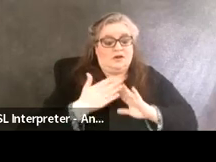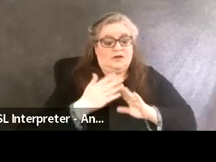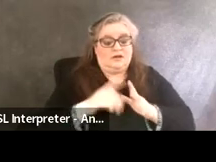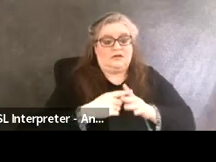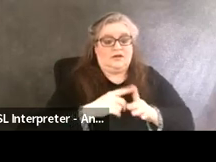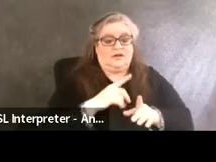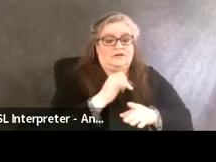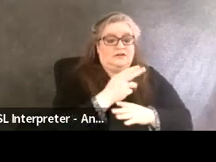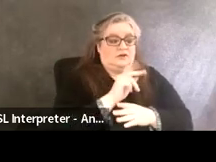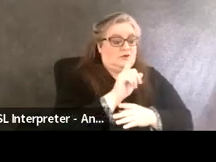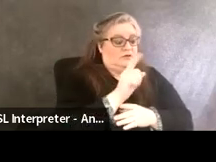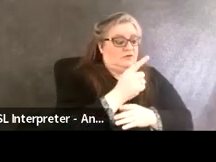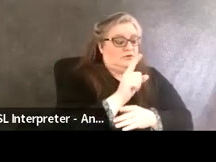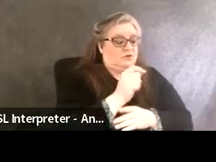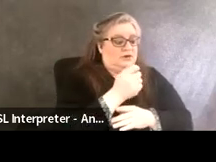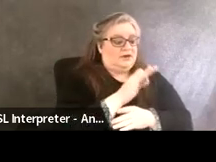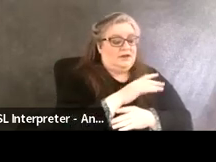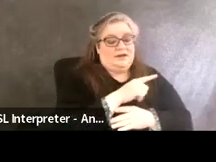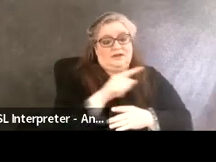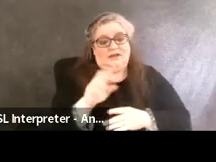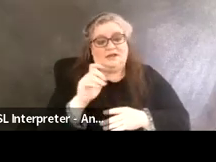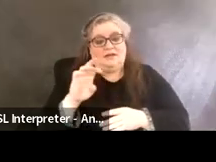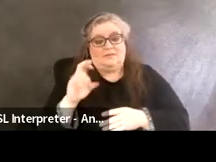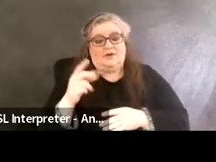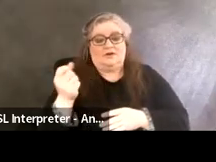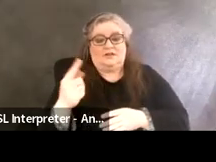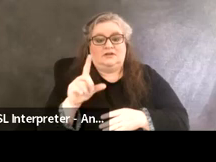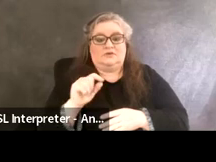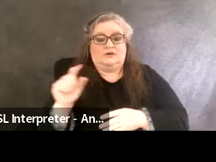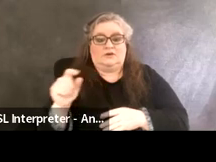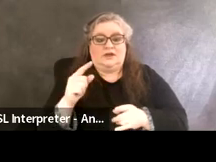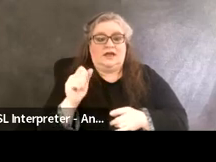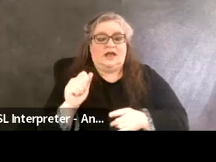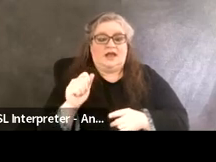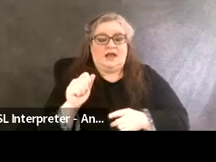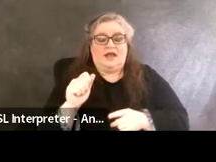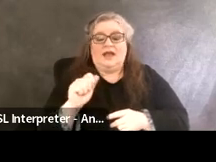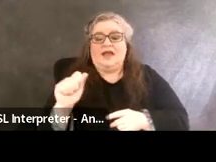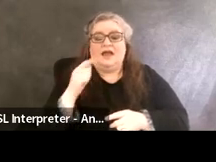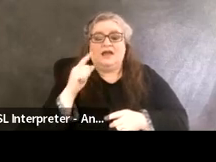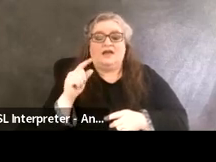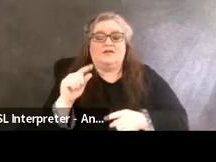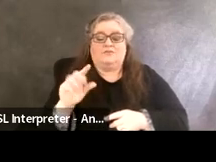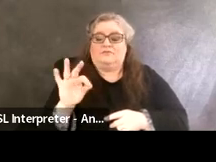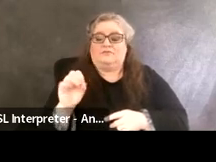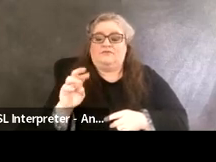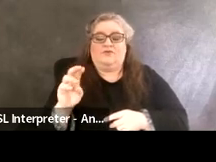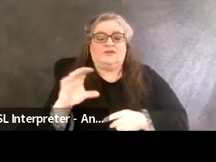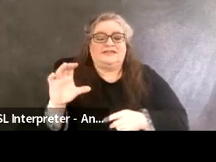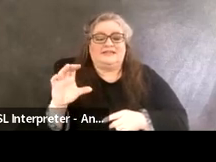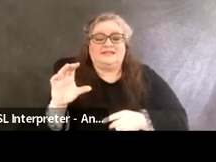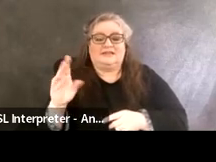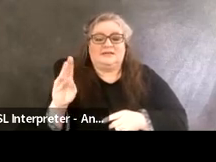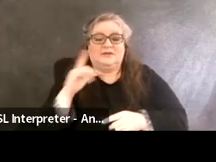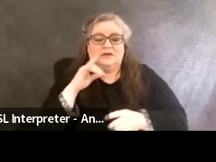1st, 2019 and March 11th, 2020, A4CB will look at your total expenses on your first